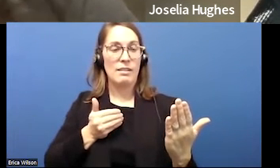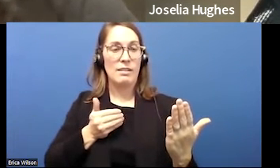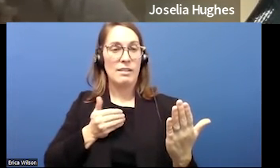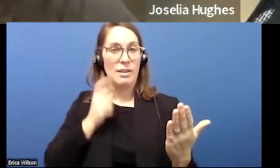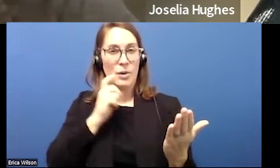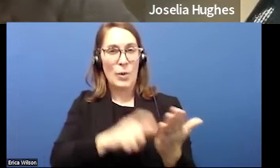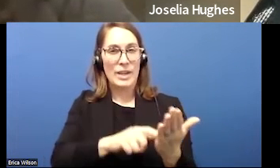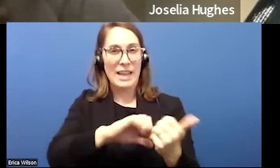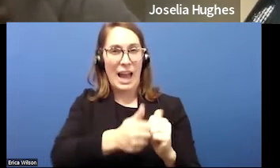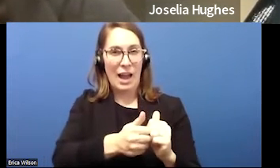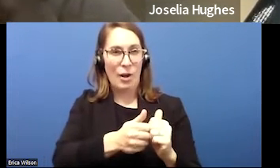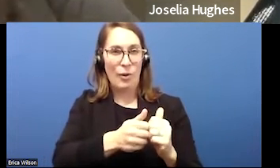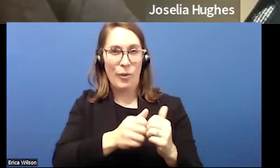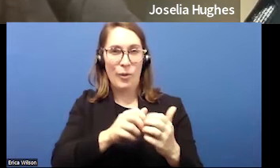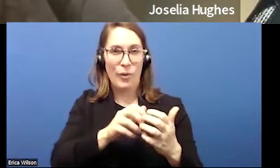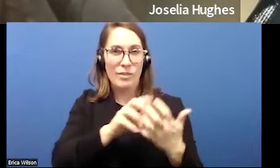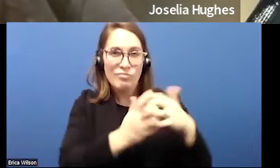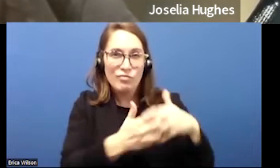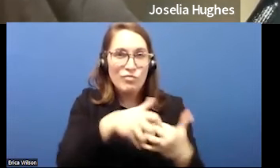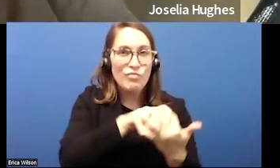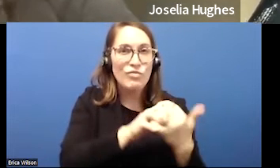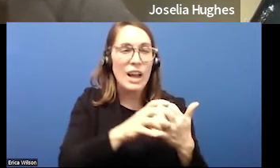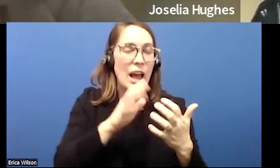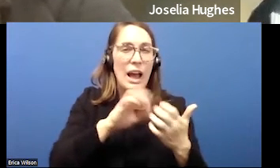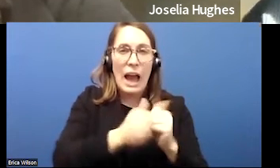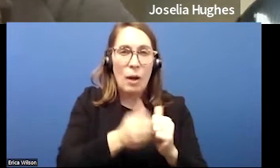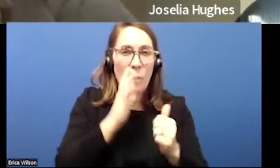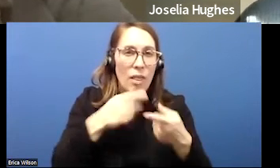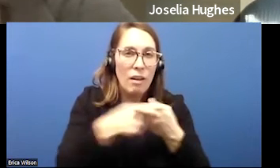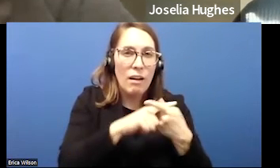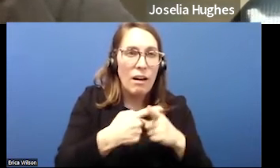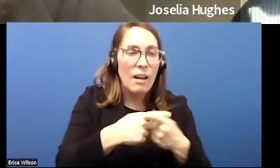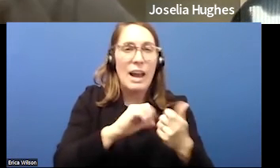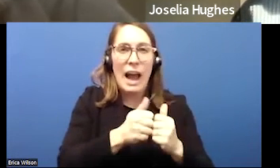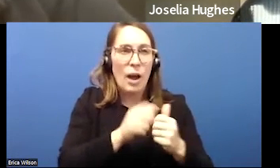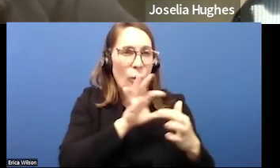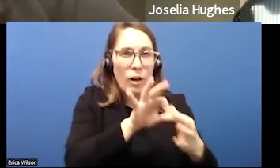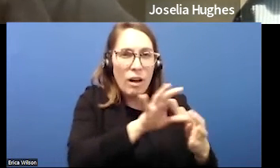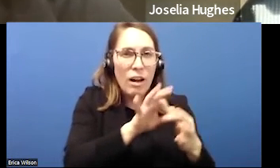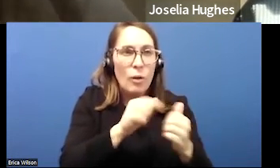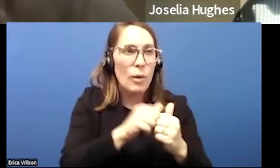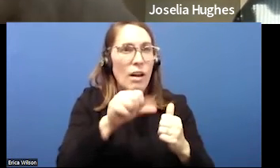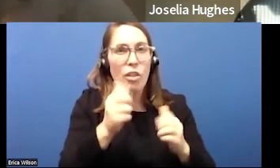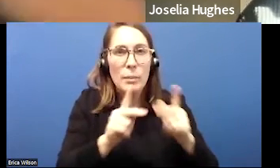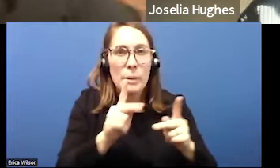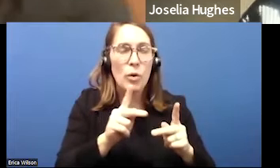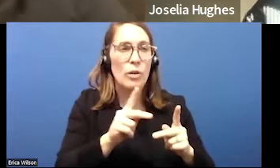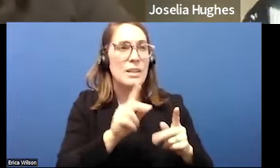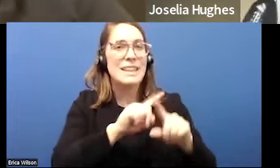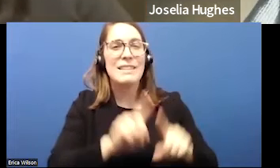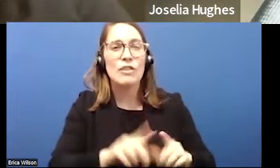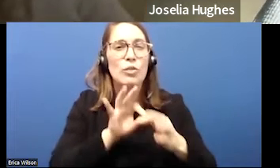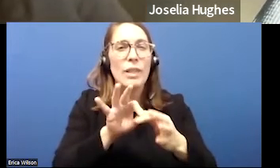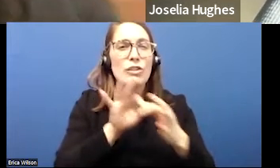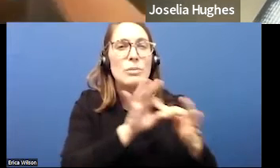noticing how they engage with each other, how they don't engage with each other, how they engage with other people, how they engage with like